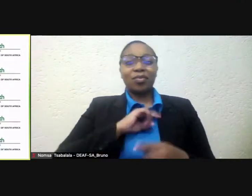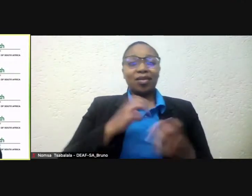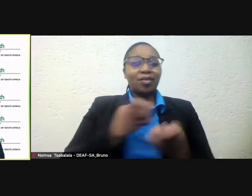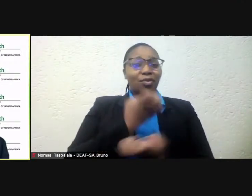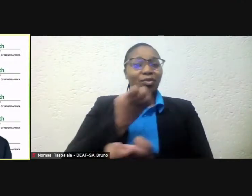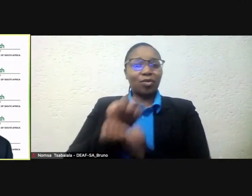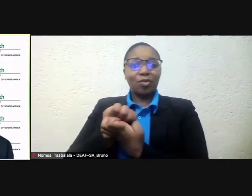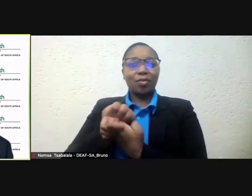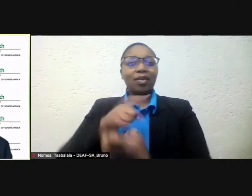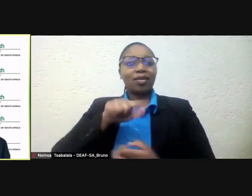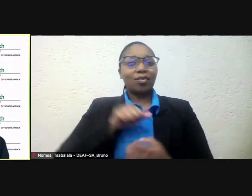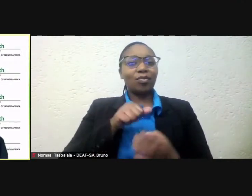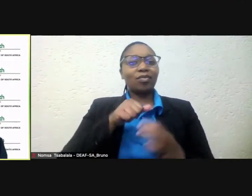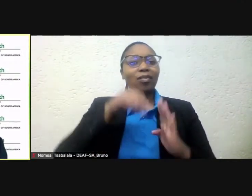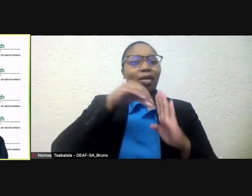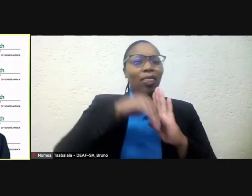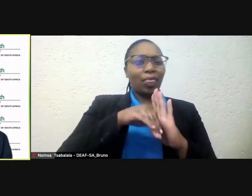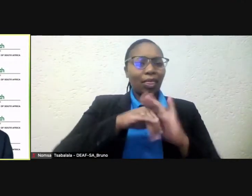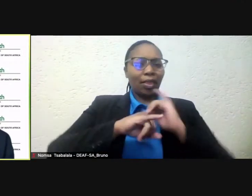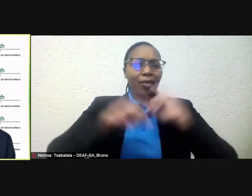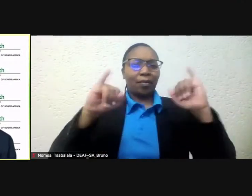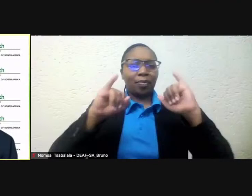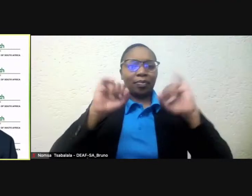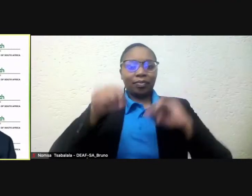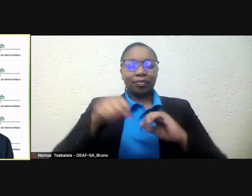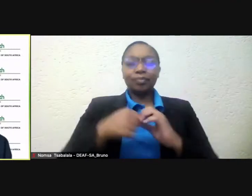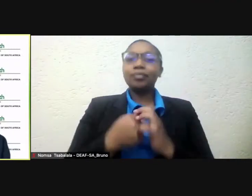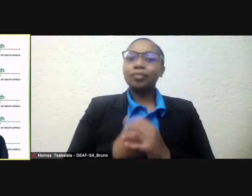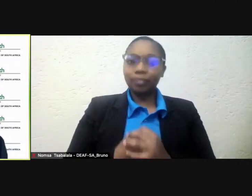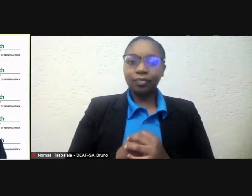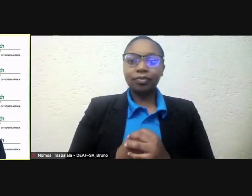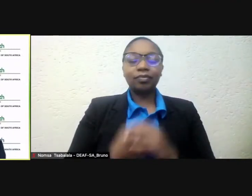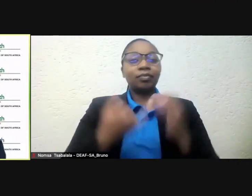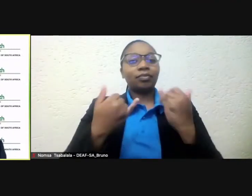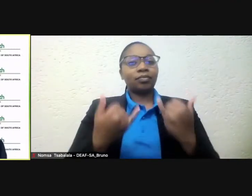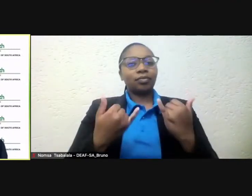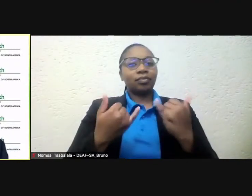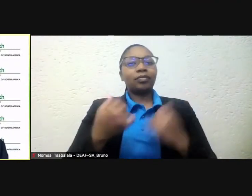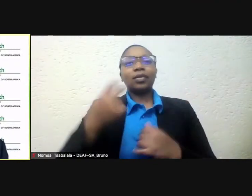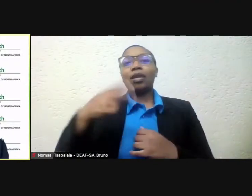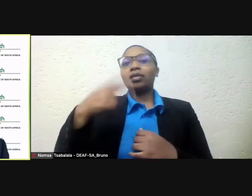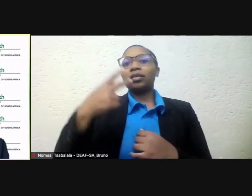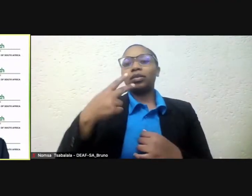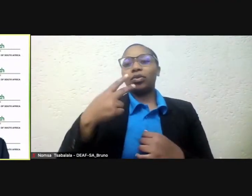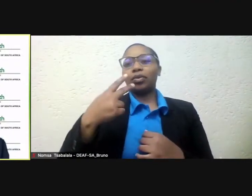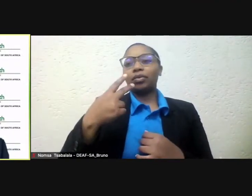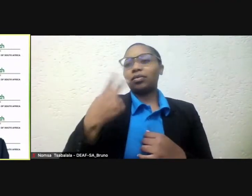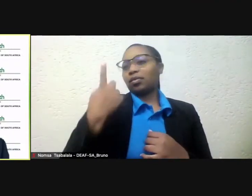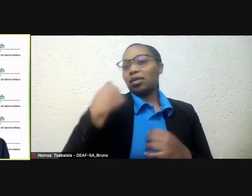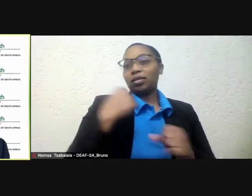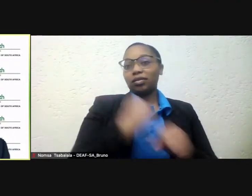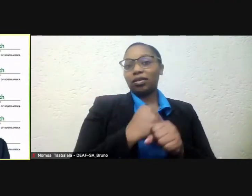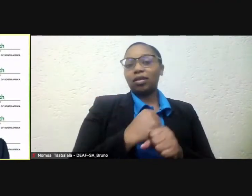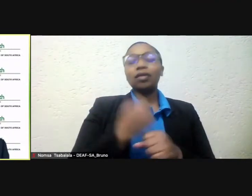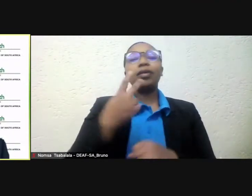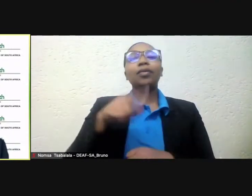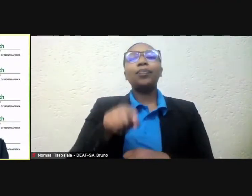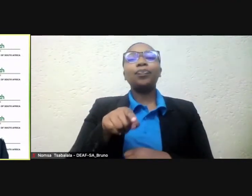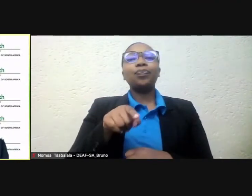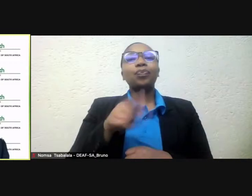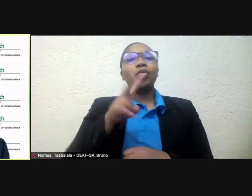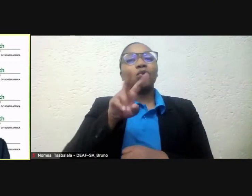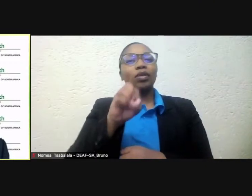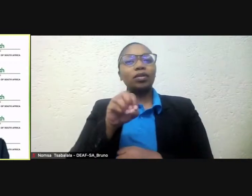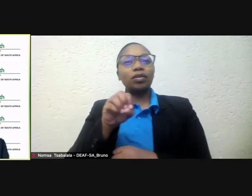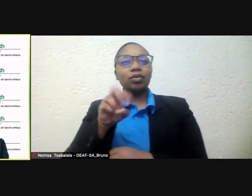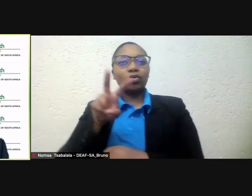the second wave of COVID-19 around this time last year, in 2020, our scientists, even at the